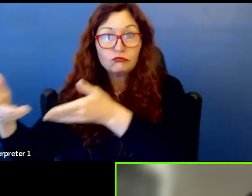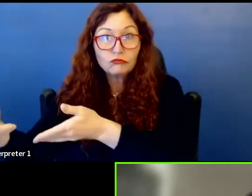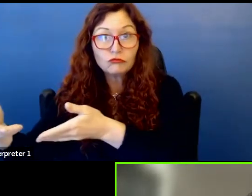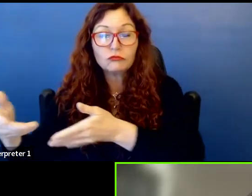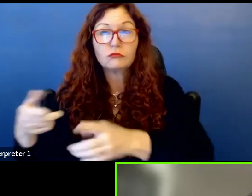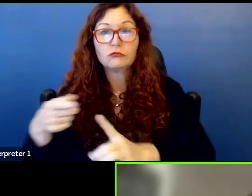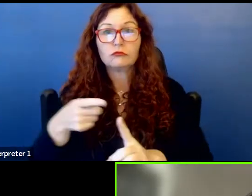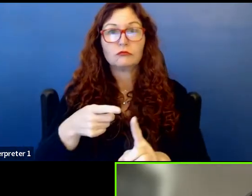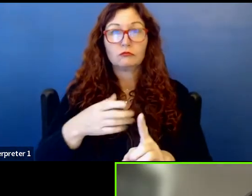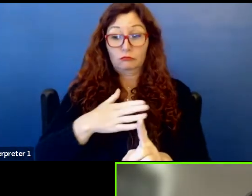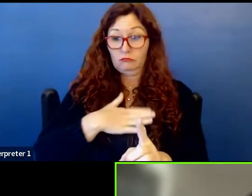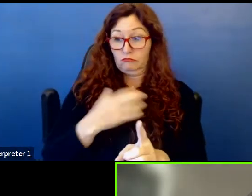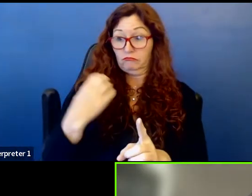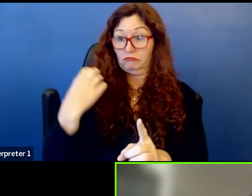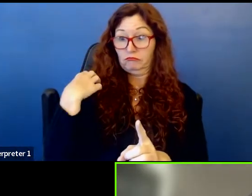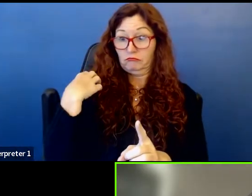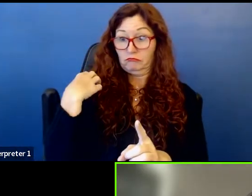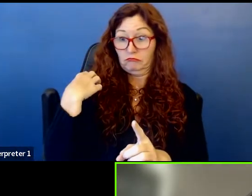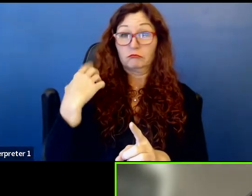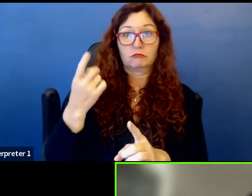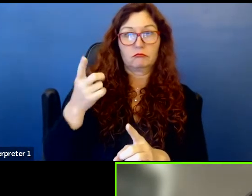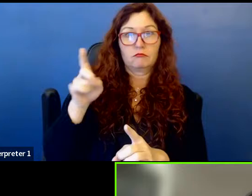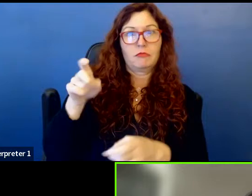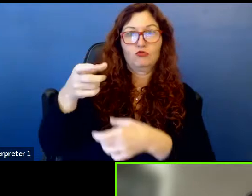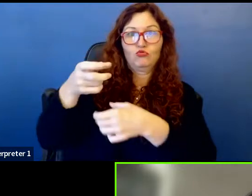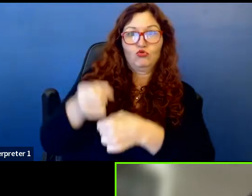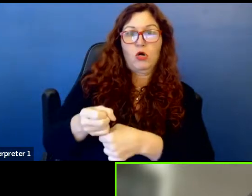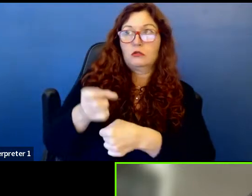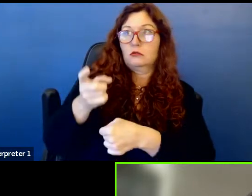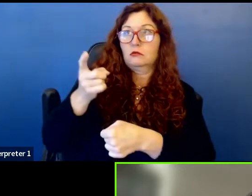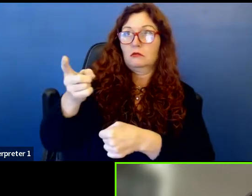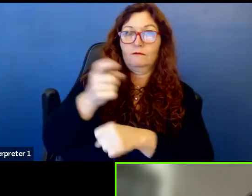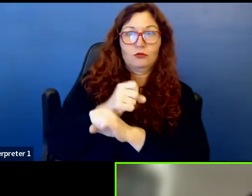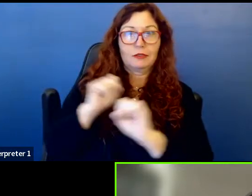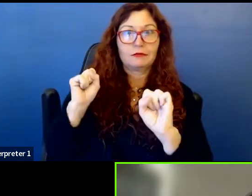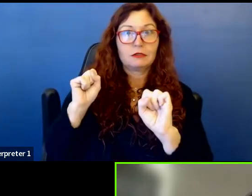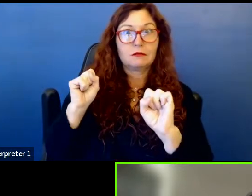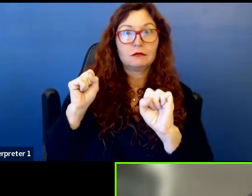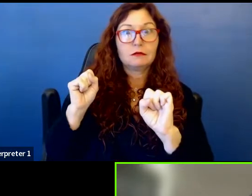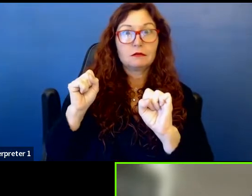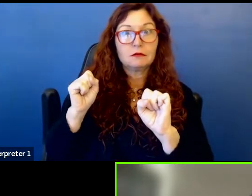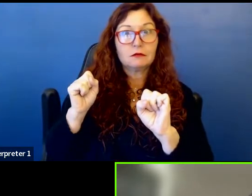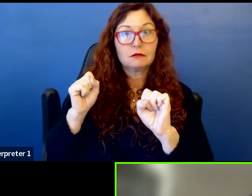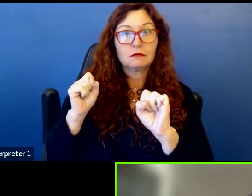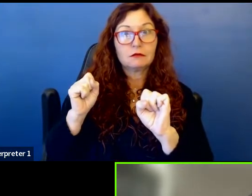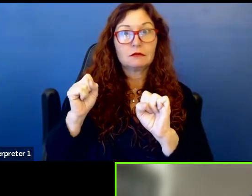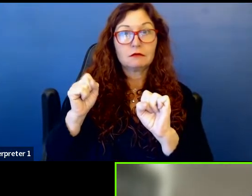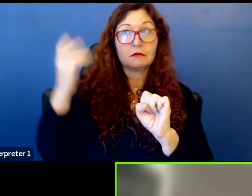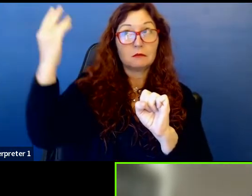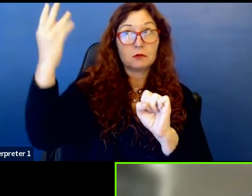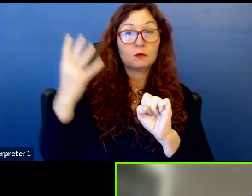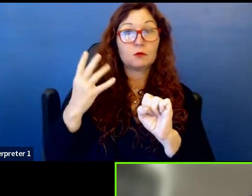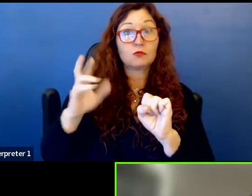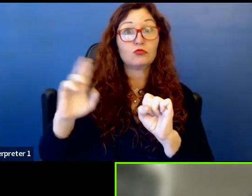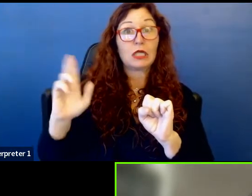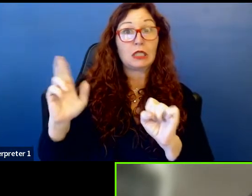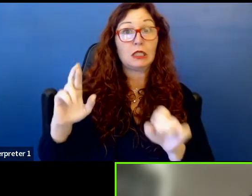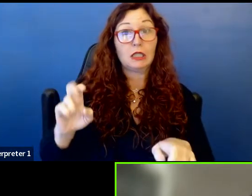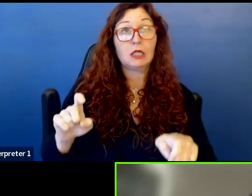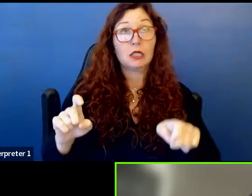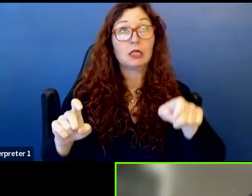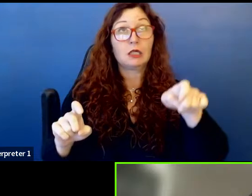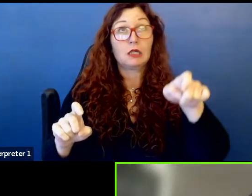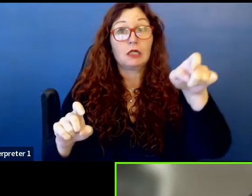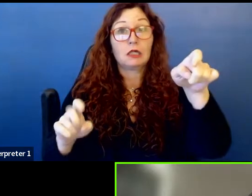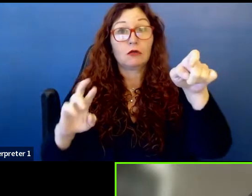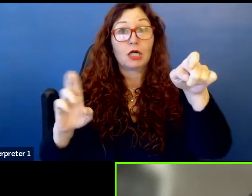foreman who i trust and rely on on the job site to you know keep me focused and keep me in the right direction due to his